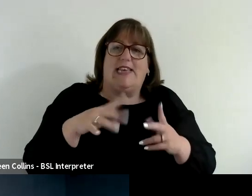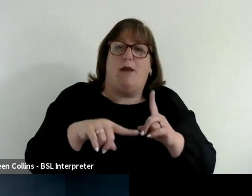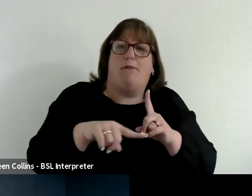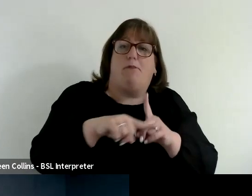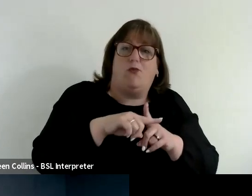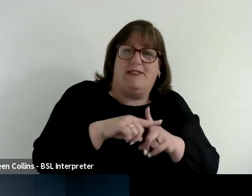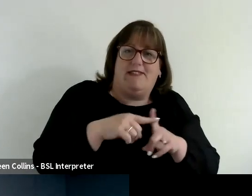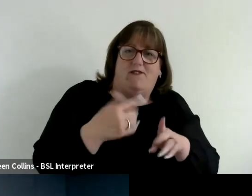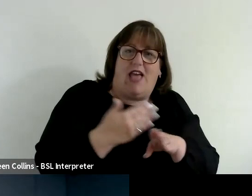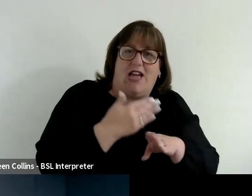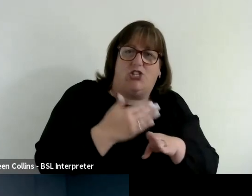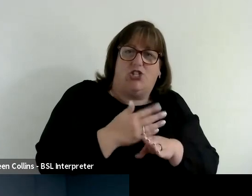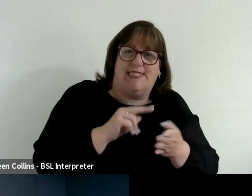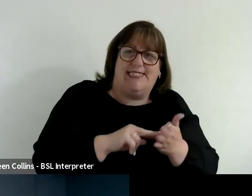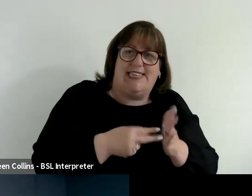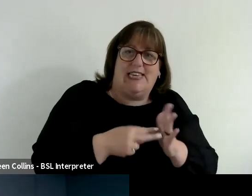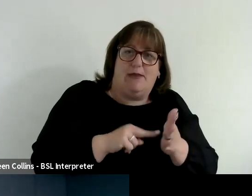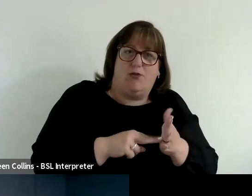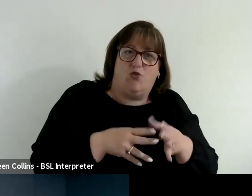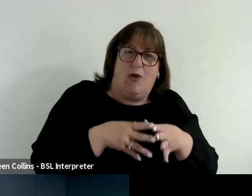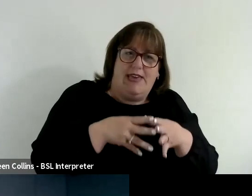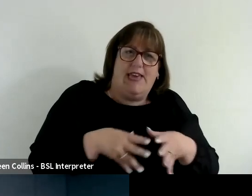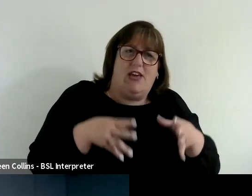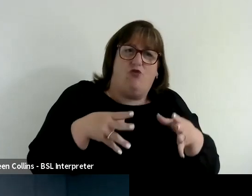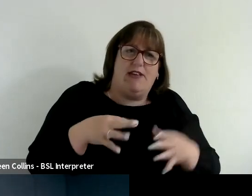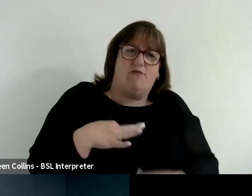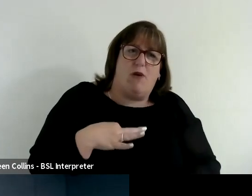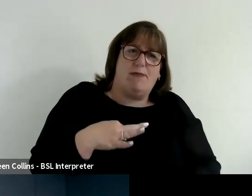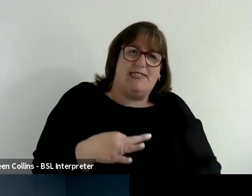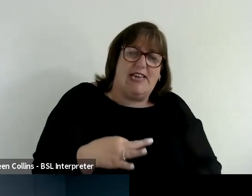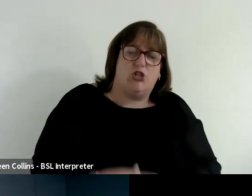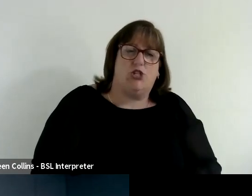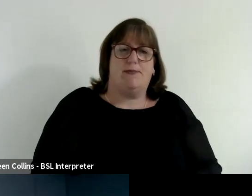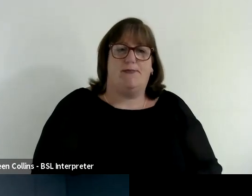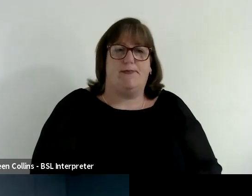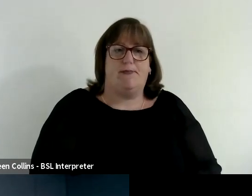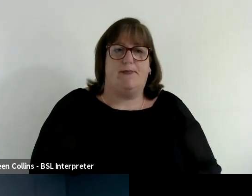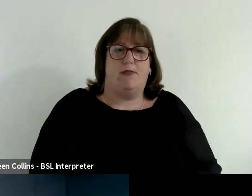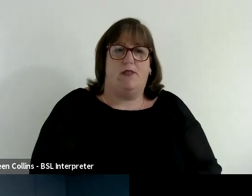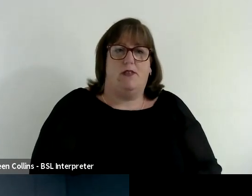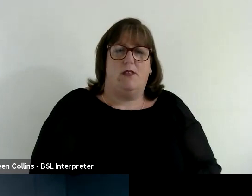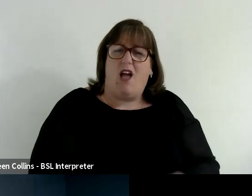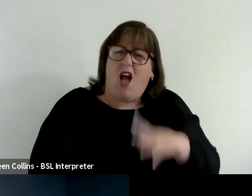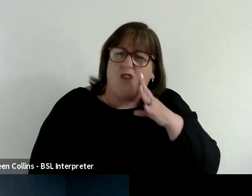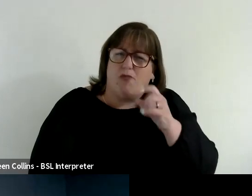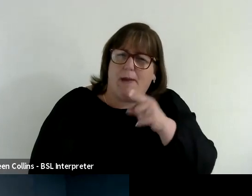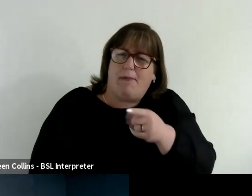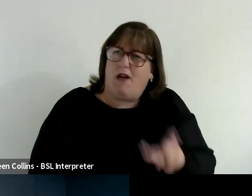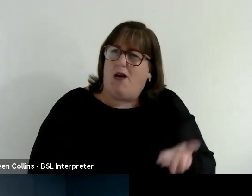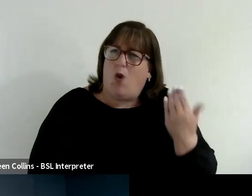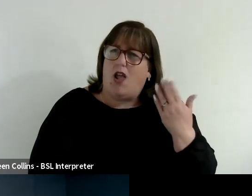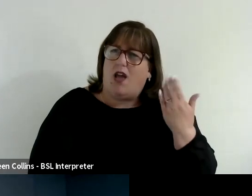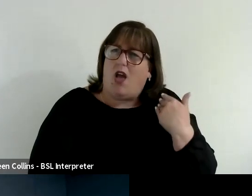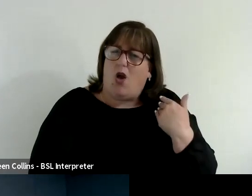increase representation. I remember a while ago you had an apprenticeship scheme where you ring-fenced some of the apprenticeship places